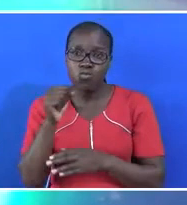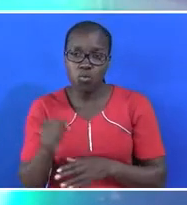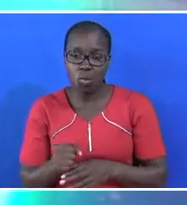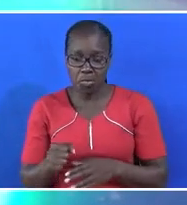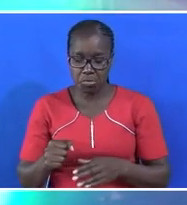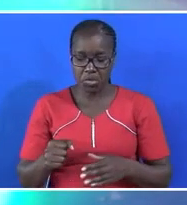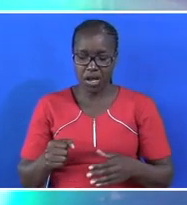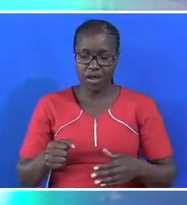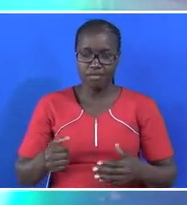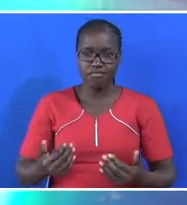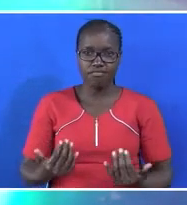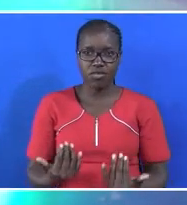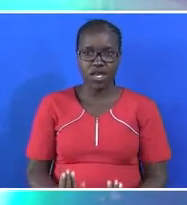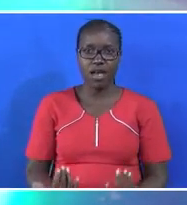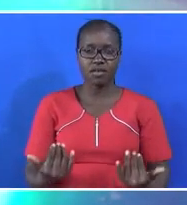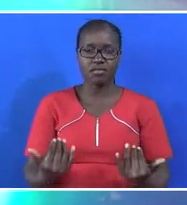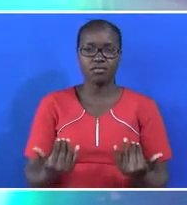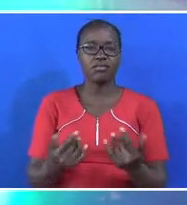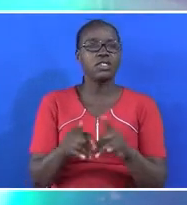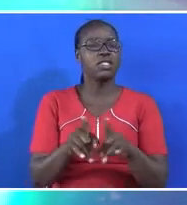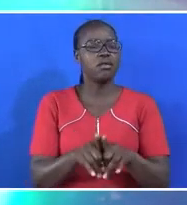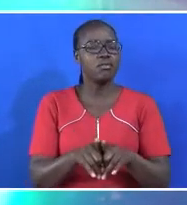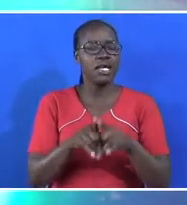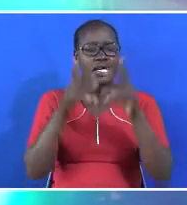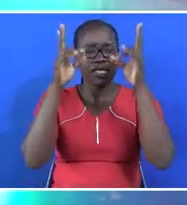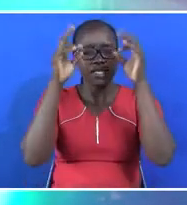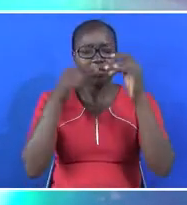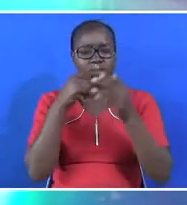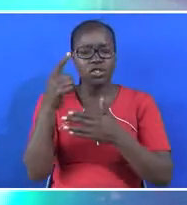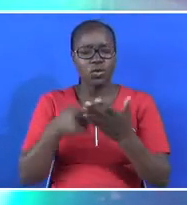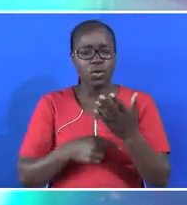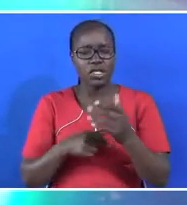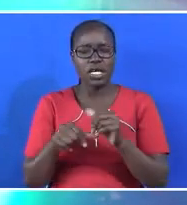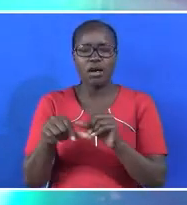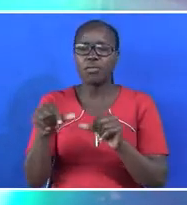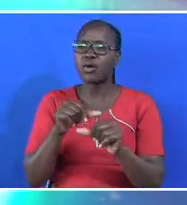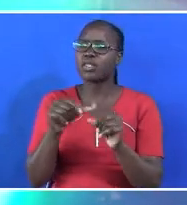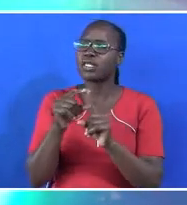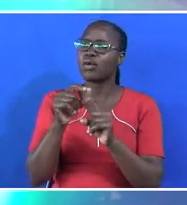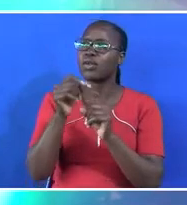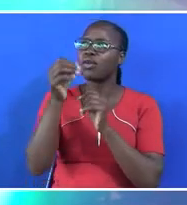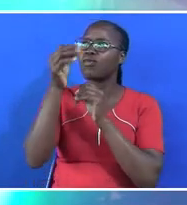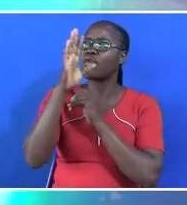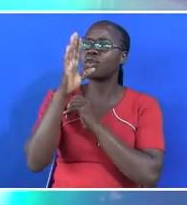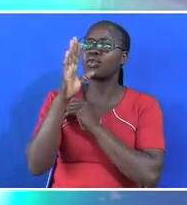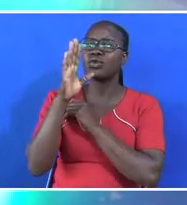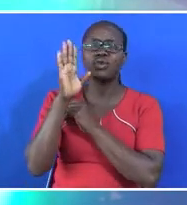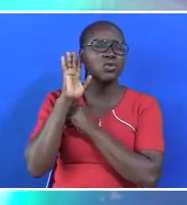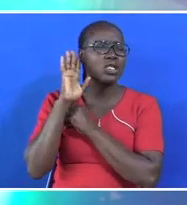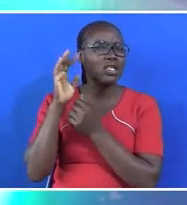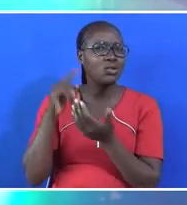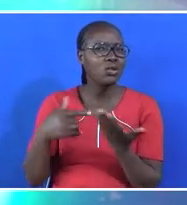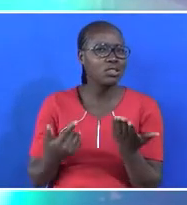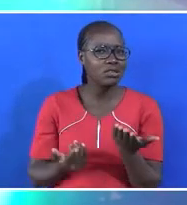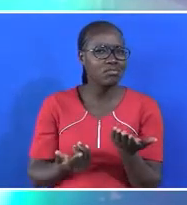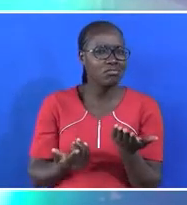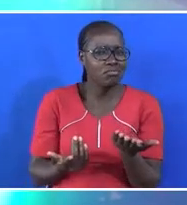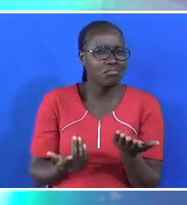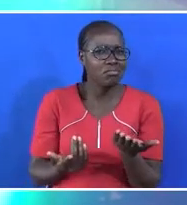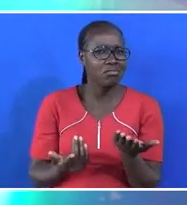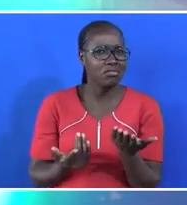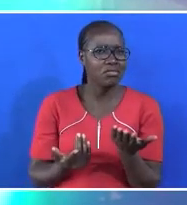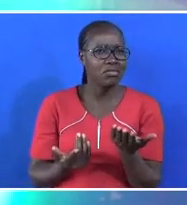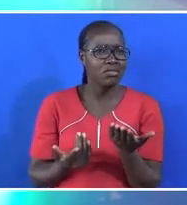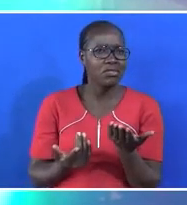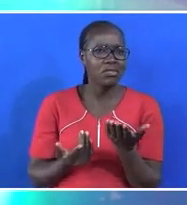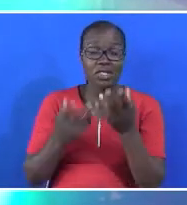alike? What does the devil say about the word of God? What did you hear? What does the